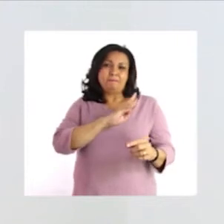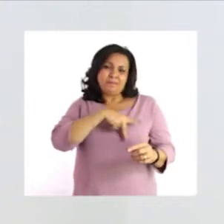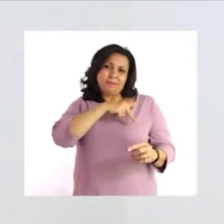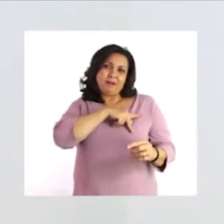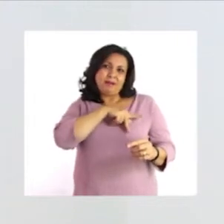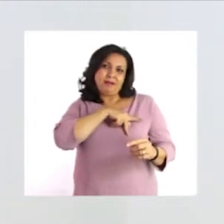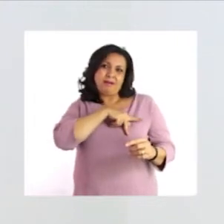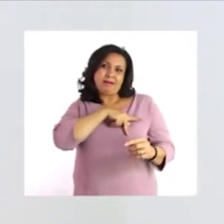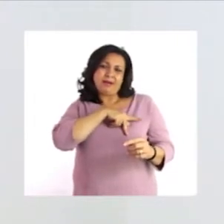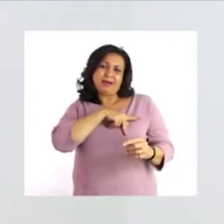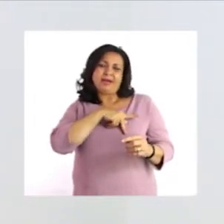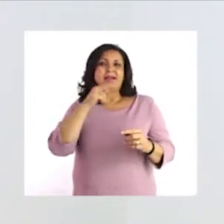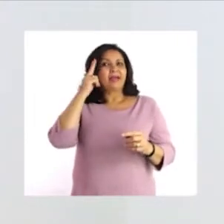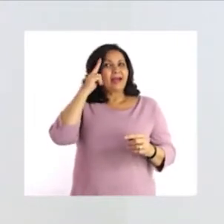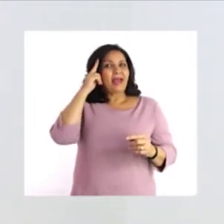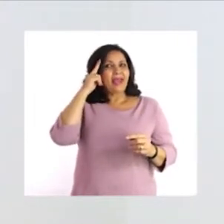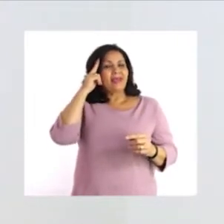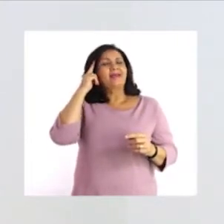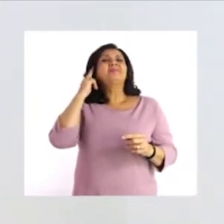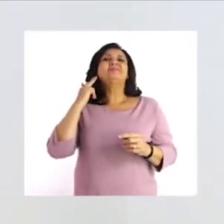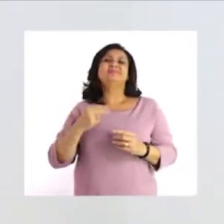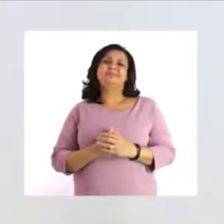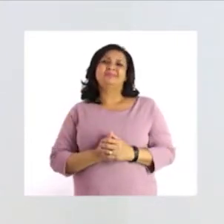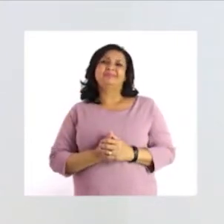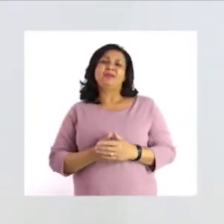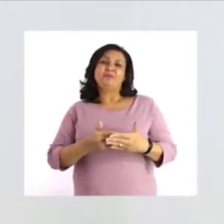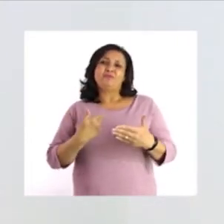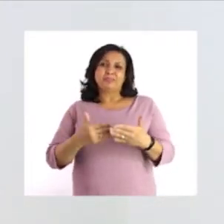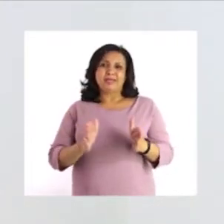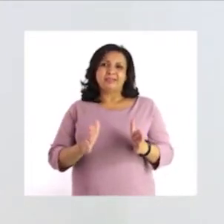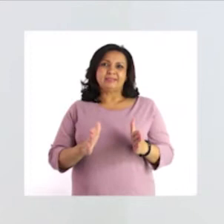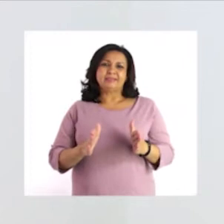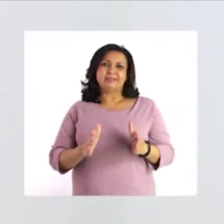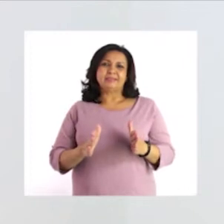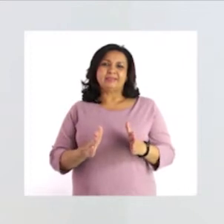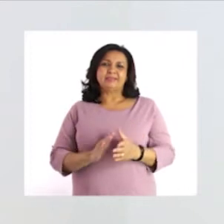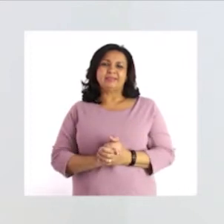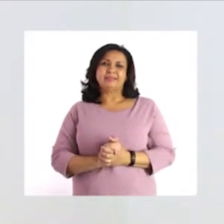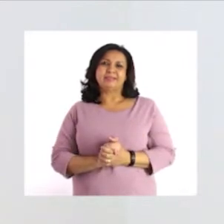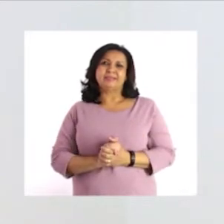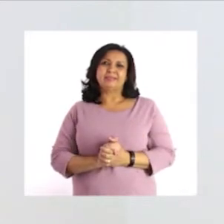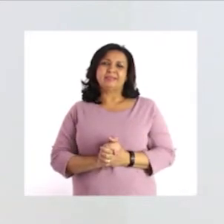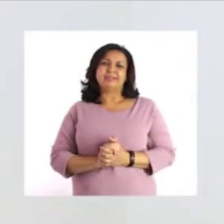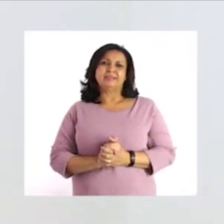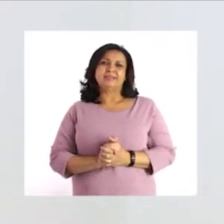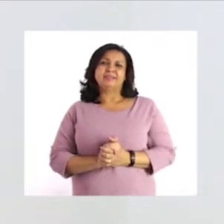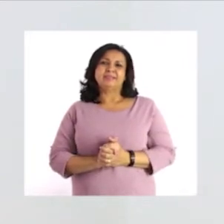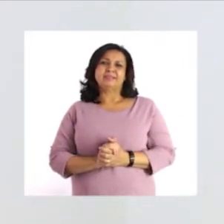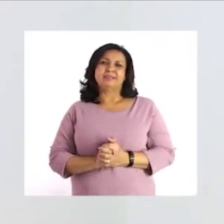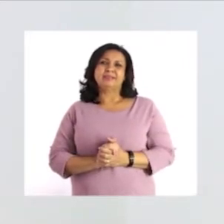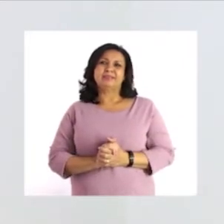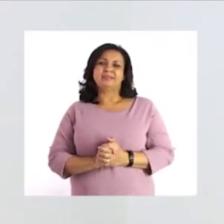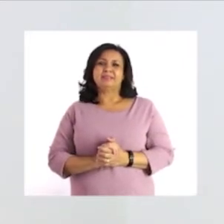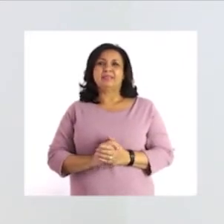purple, gray. Well friends, before we start, and I want to explain to you a little bit more about colors, I would like you